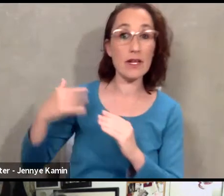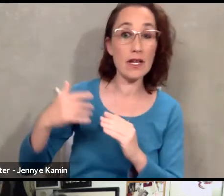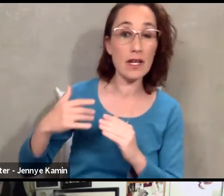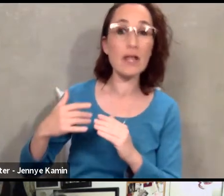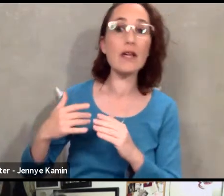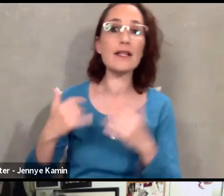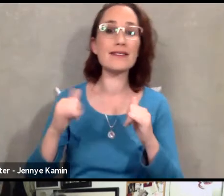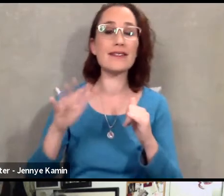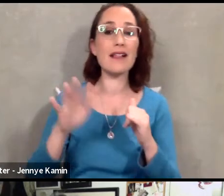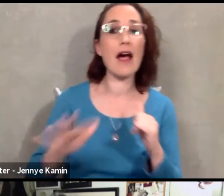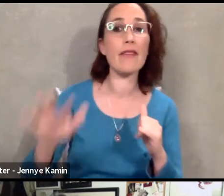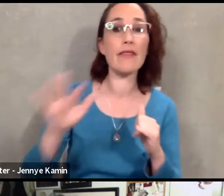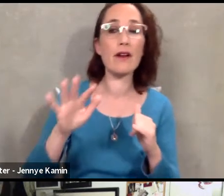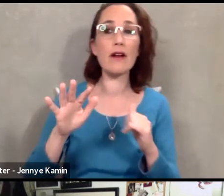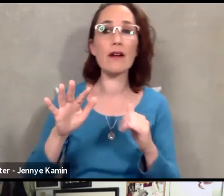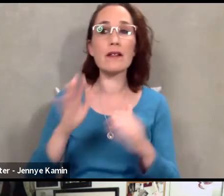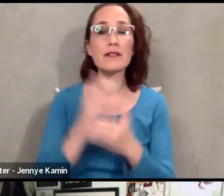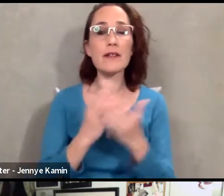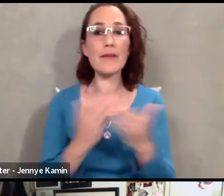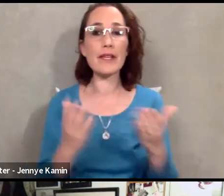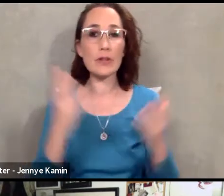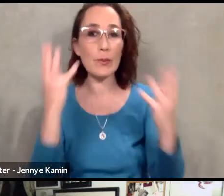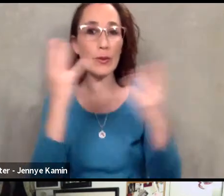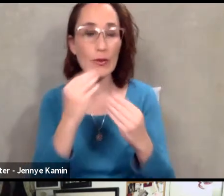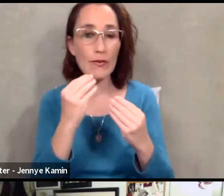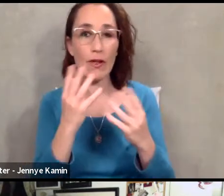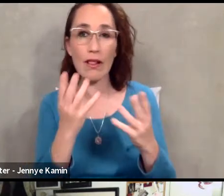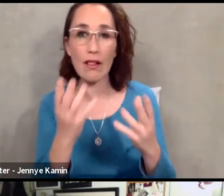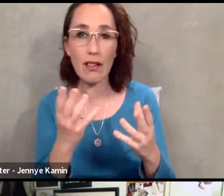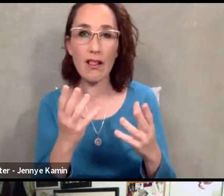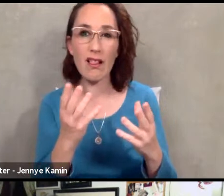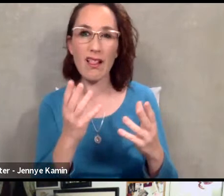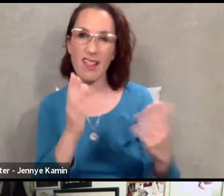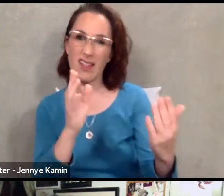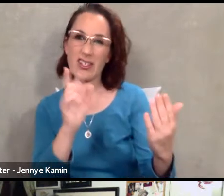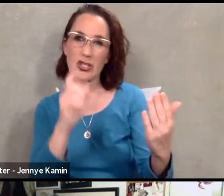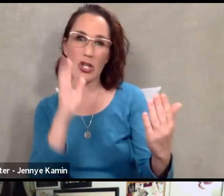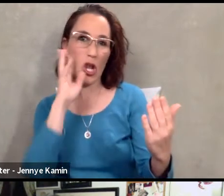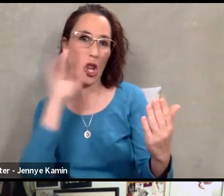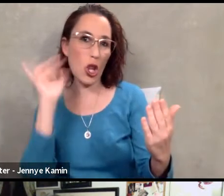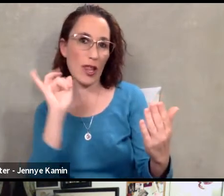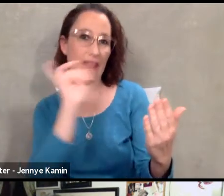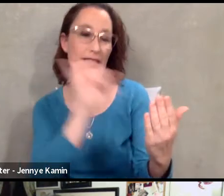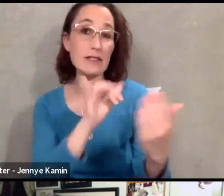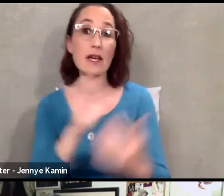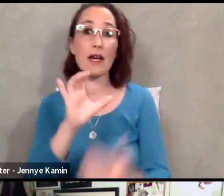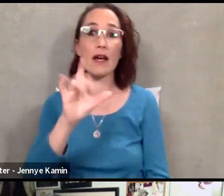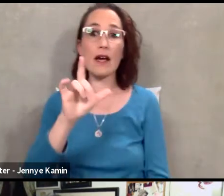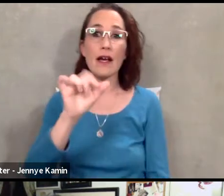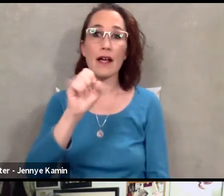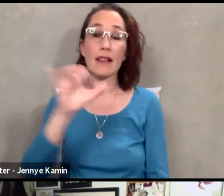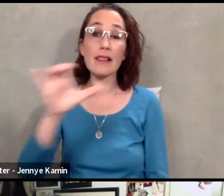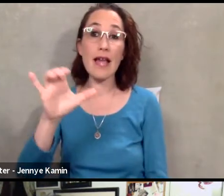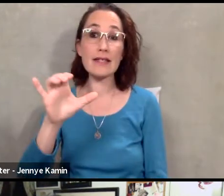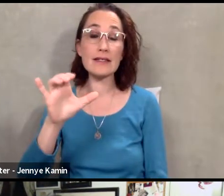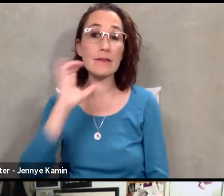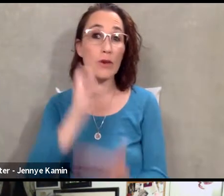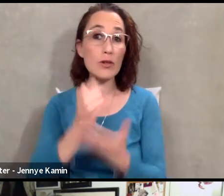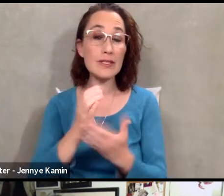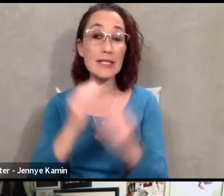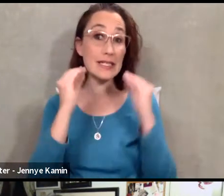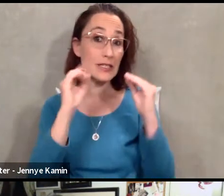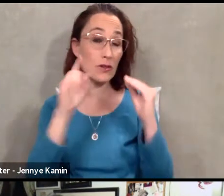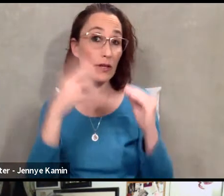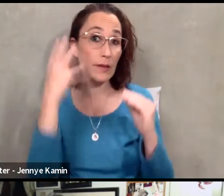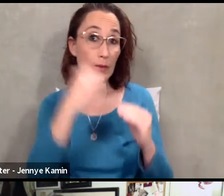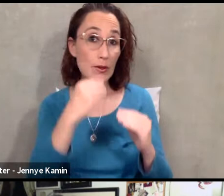are beautiful and this is how we should look. And this is how, I mean, portraits, classical portraits don't just teach beauty, they teach